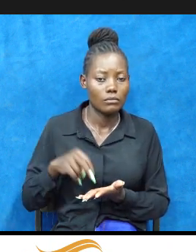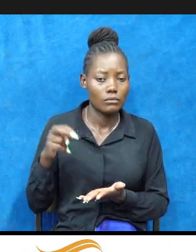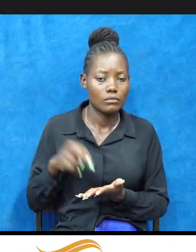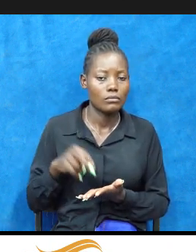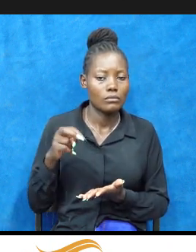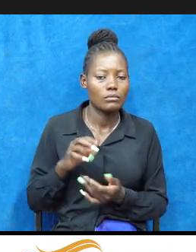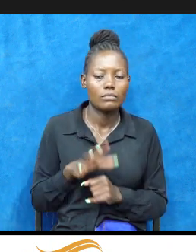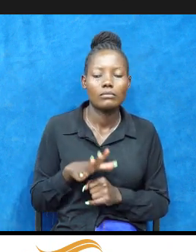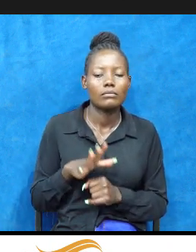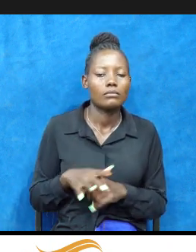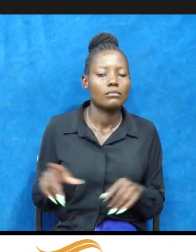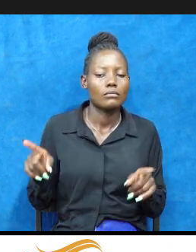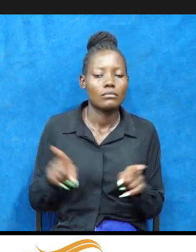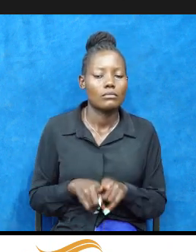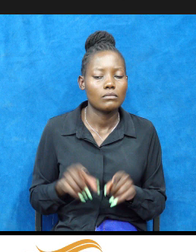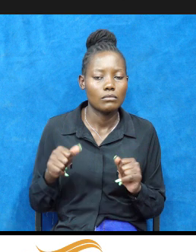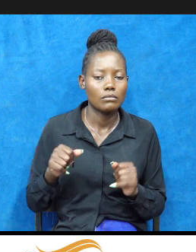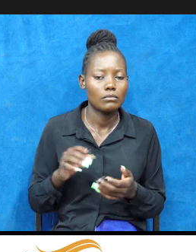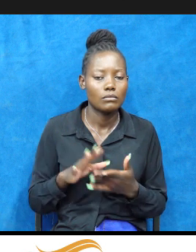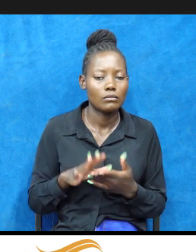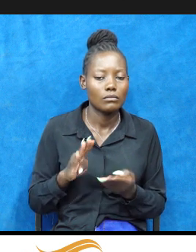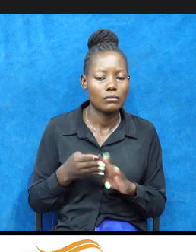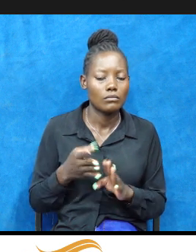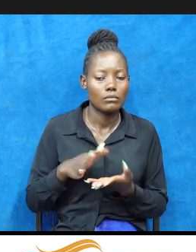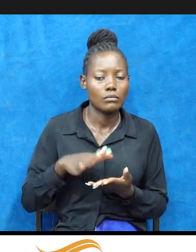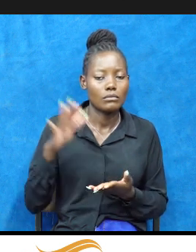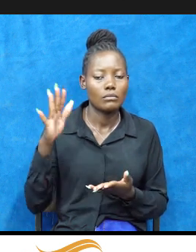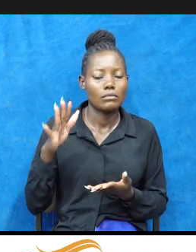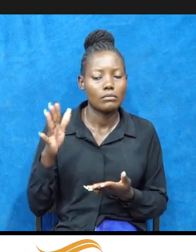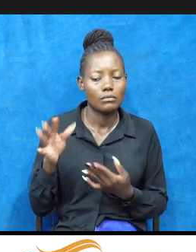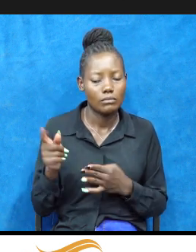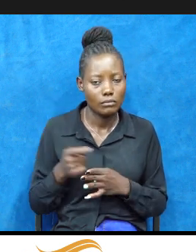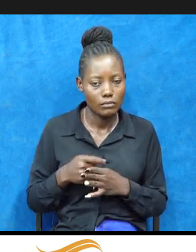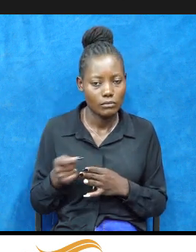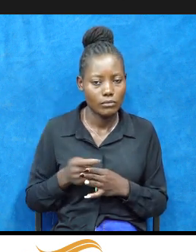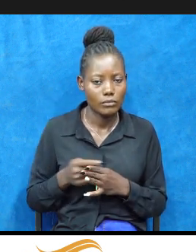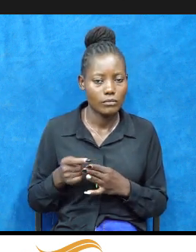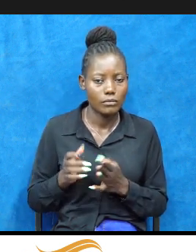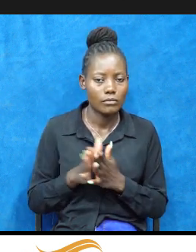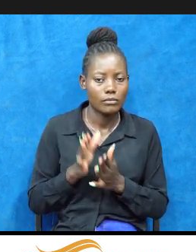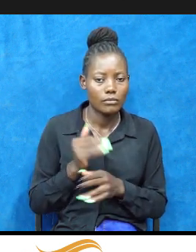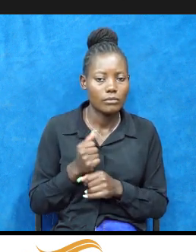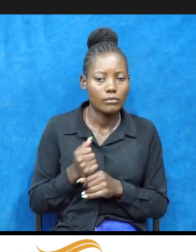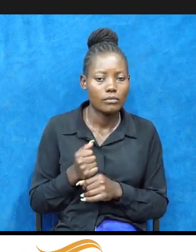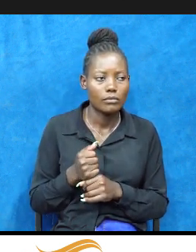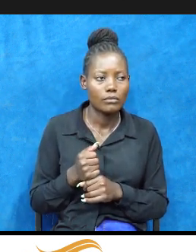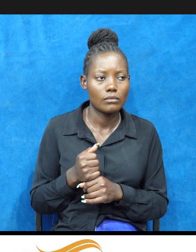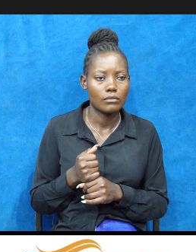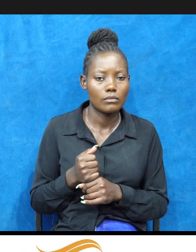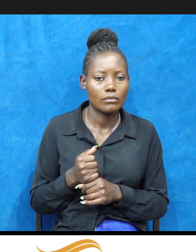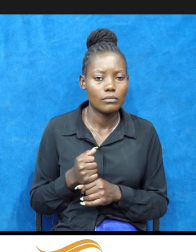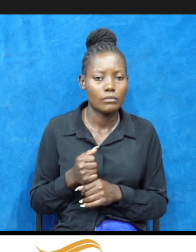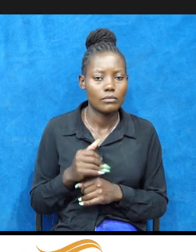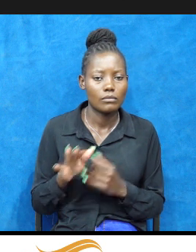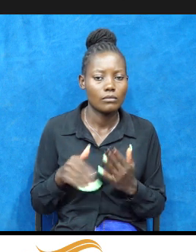tremendous overload and can be a great training tool that I've used and felt like it was very beneficial. Now, you wouldn't want to do that